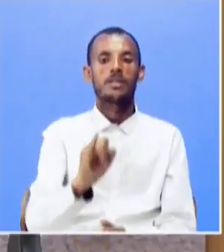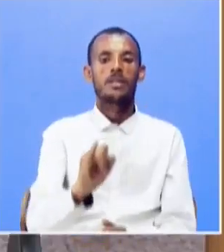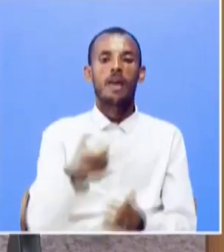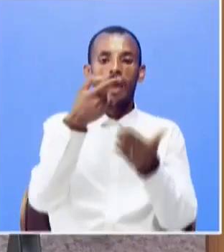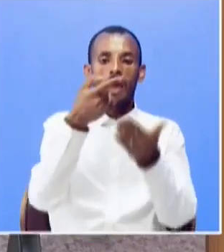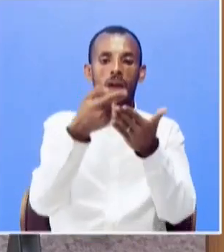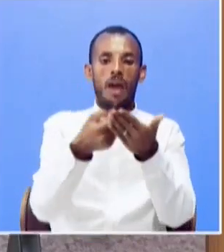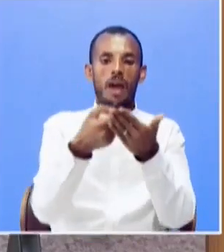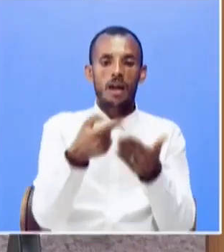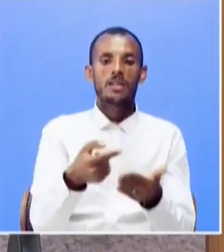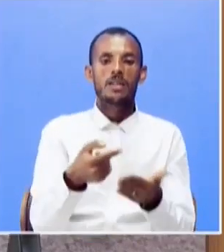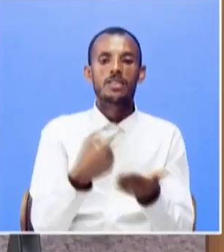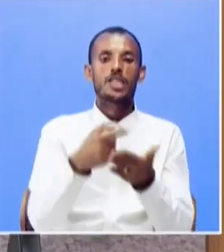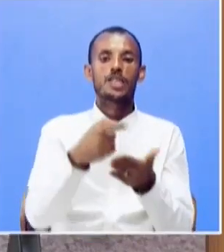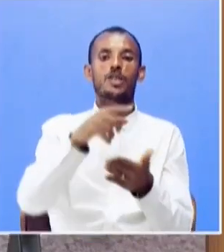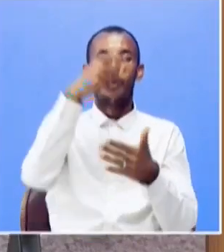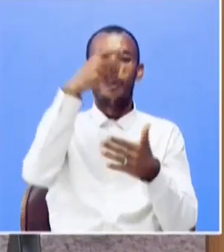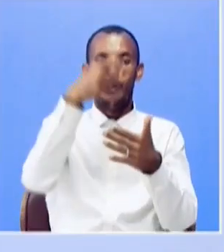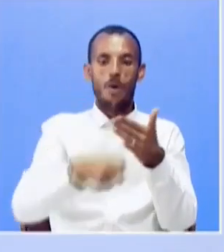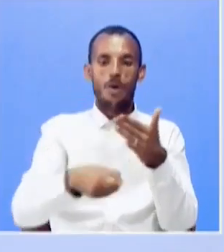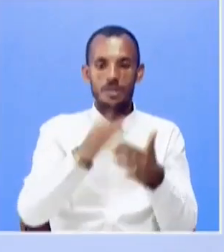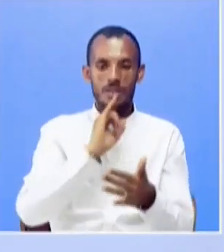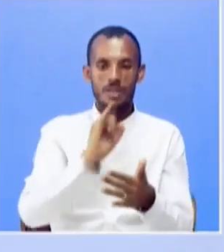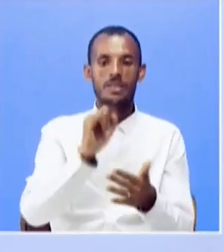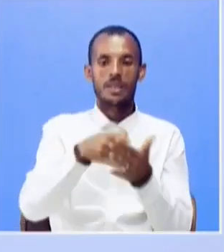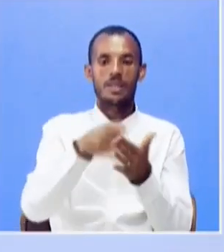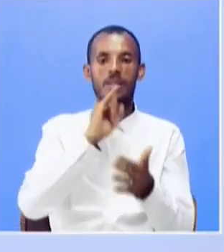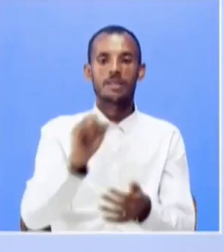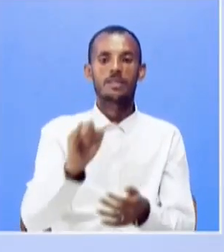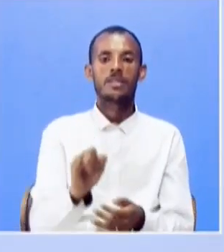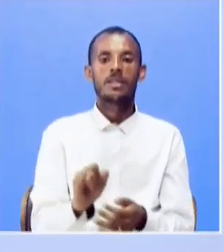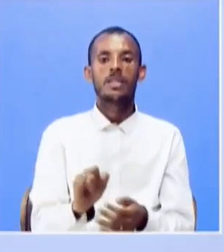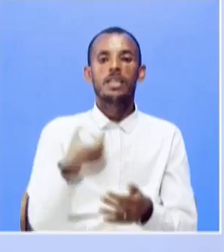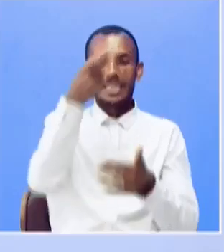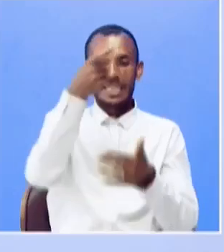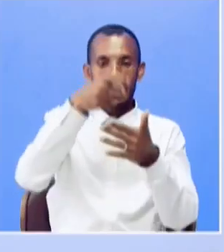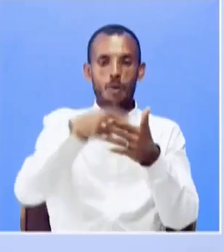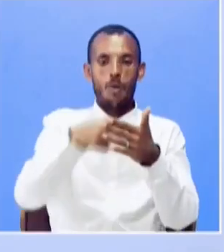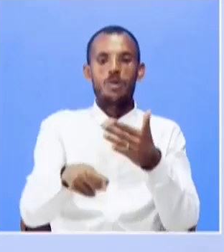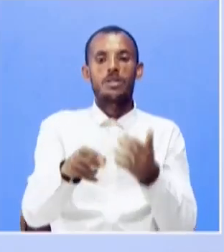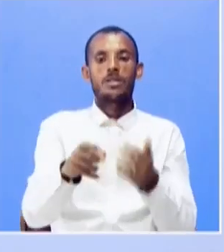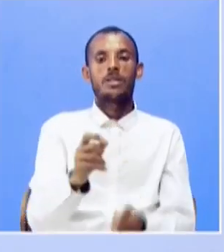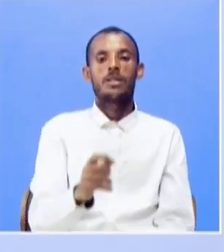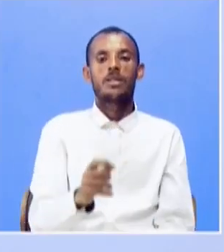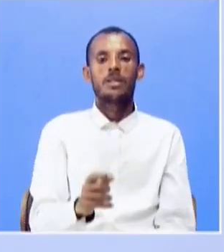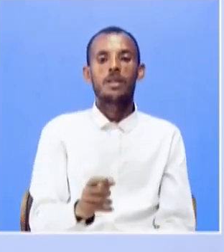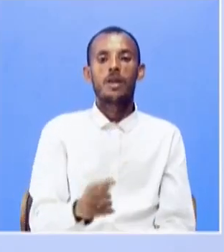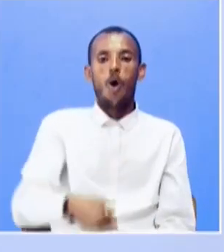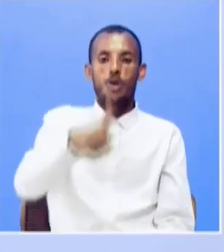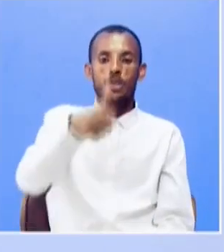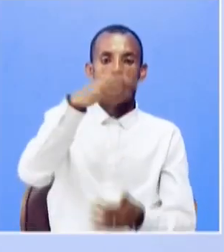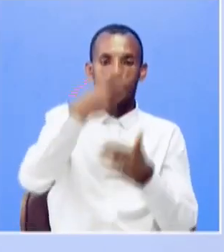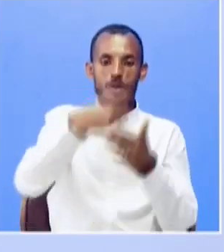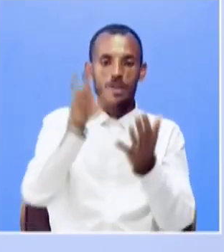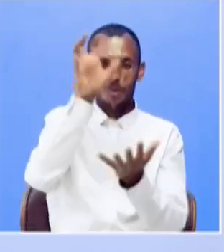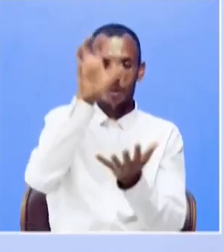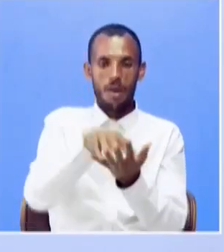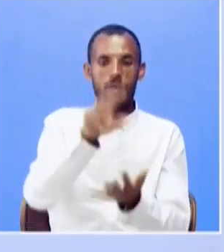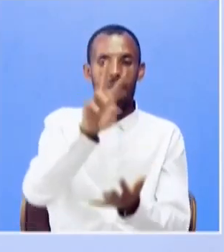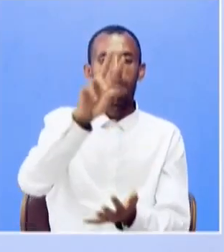here, this cost 46 it is, the cost, original cost including